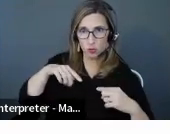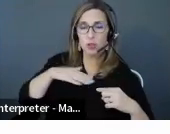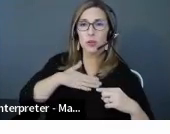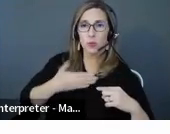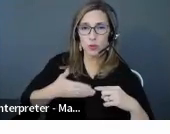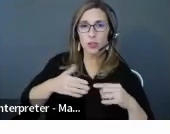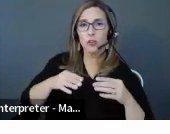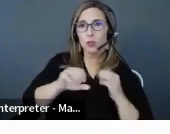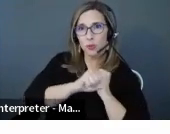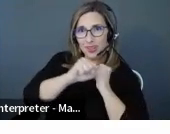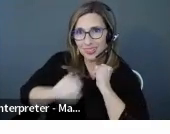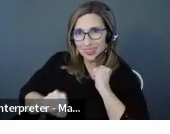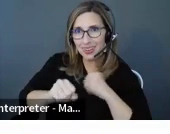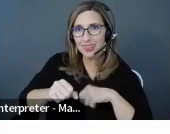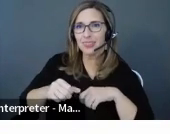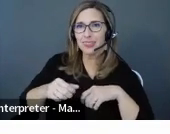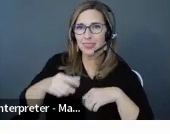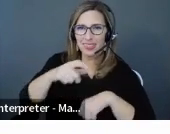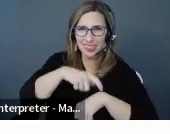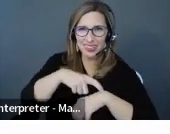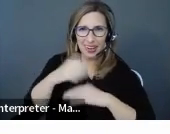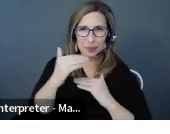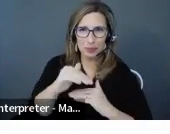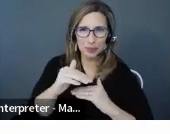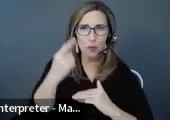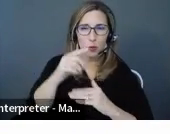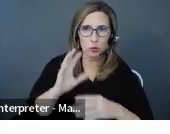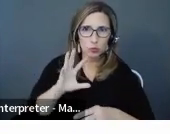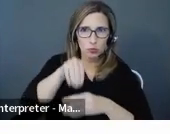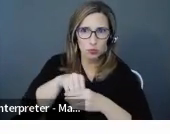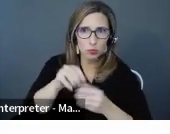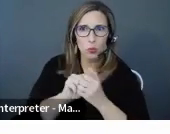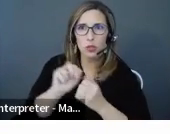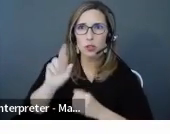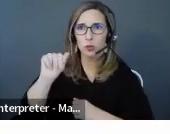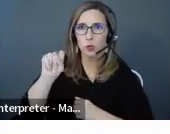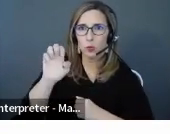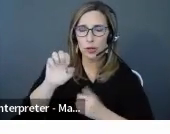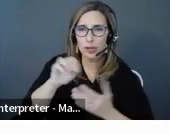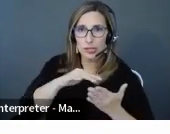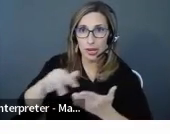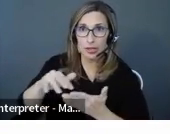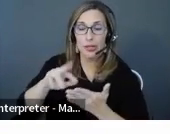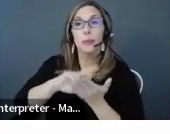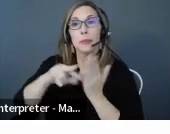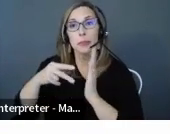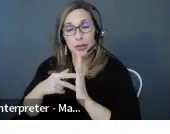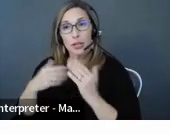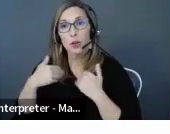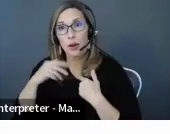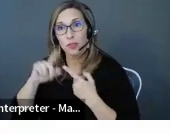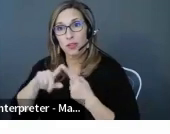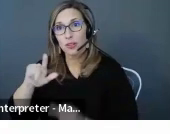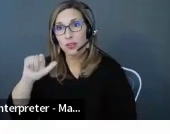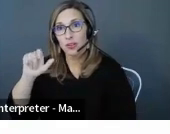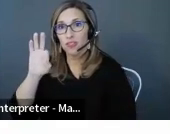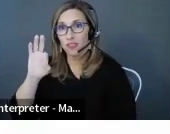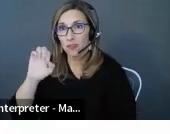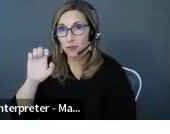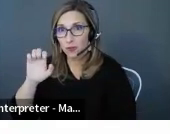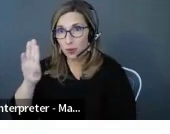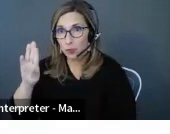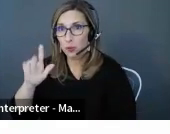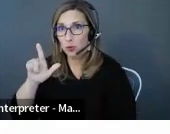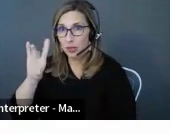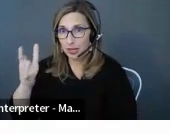to participate in the rate study. This means that providers will now have until February 28th, 2025 to submit the